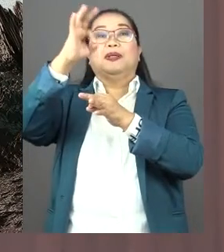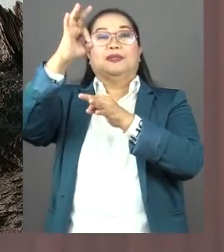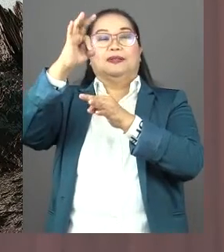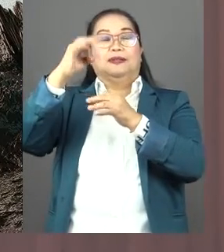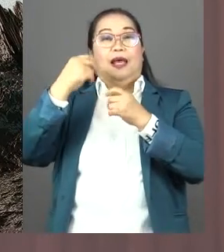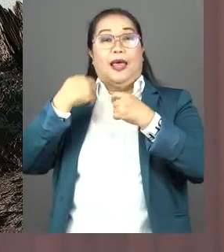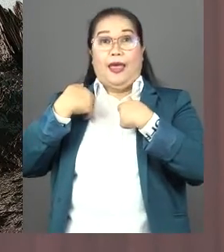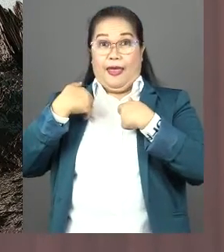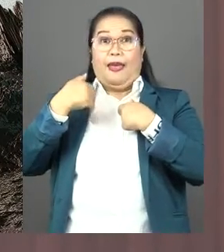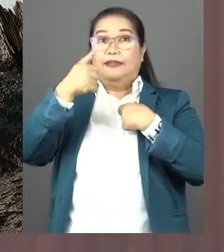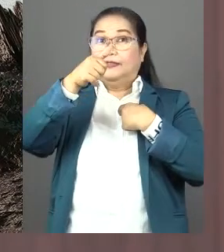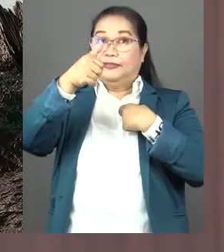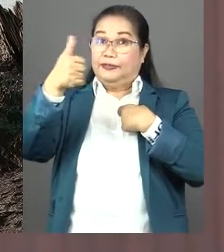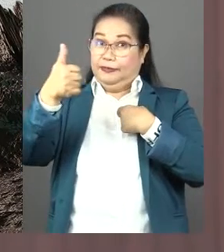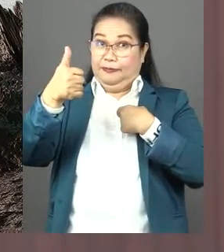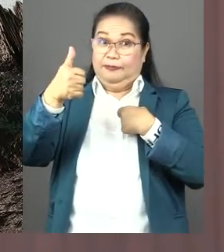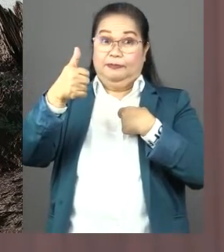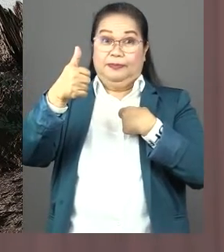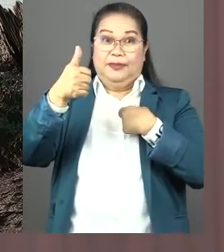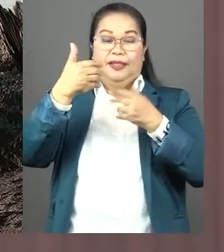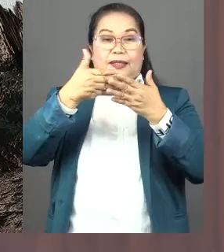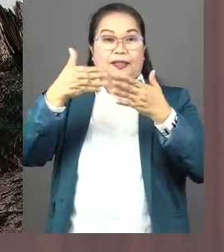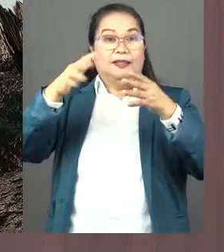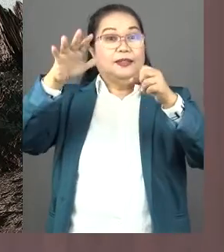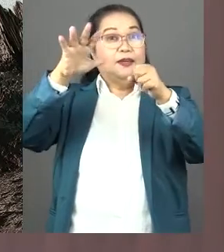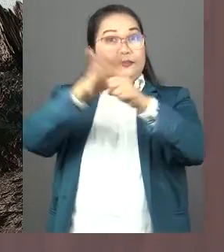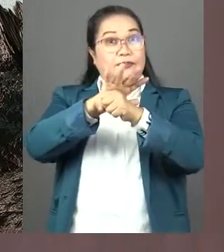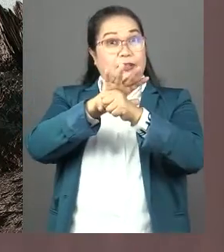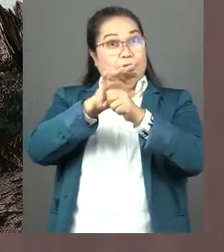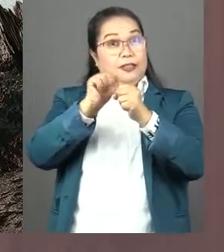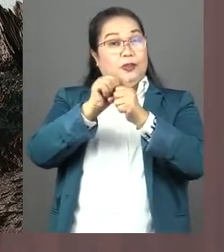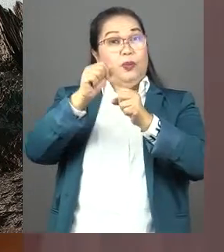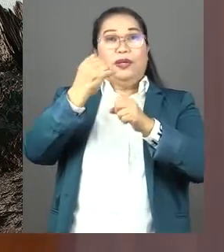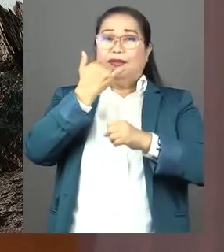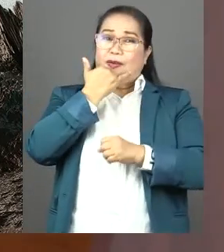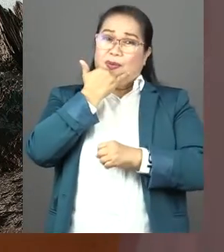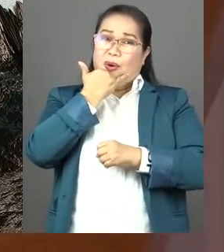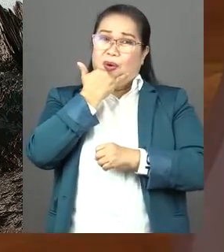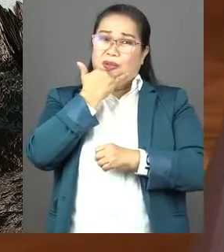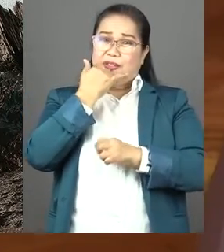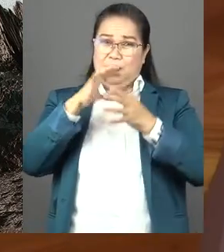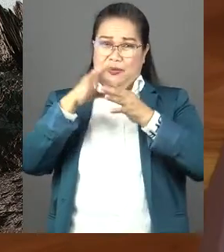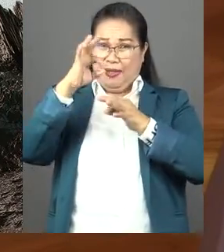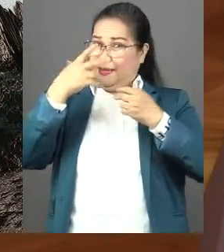Is there such a thing as being filled with the wrong spirit?